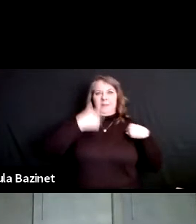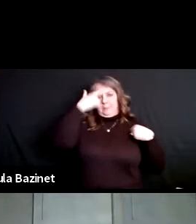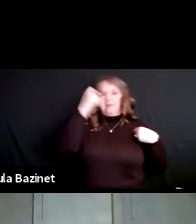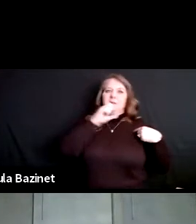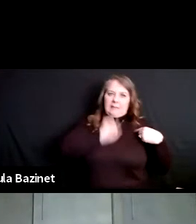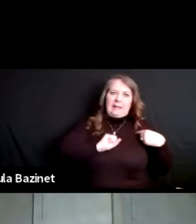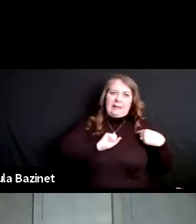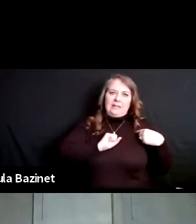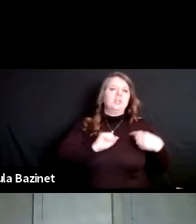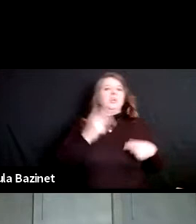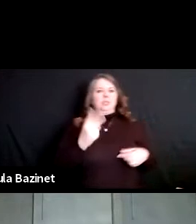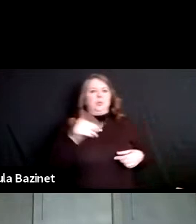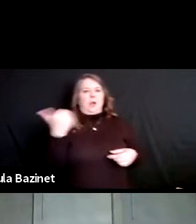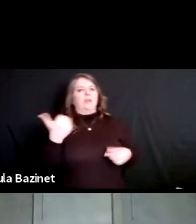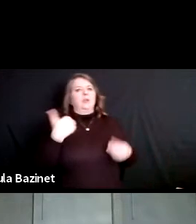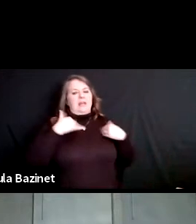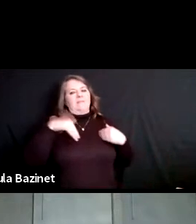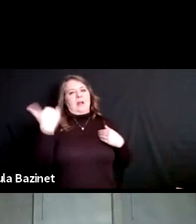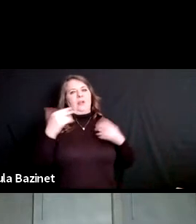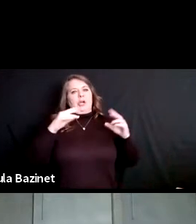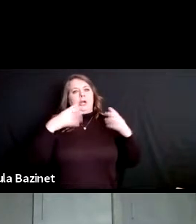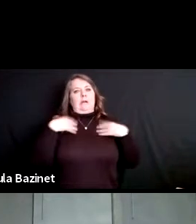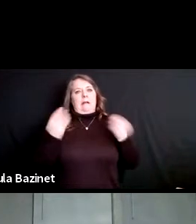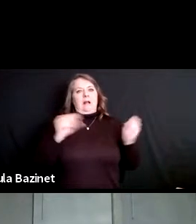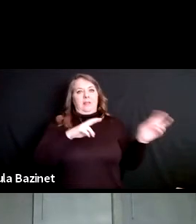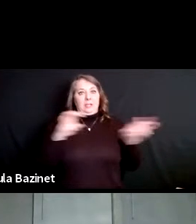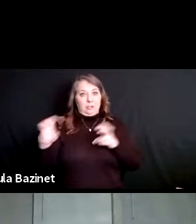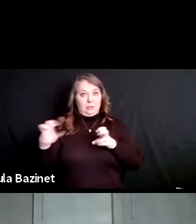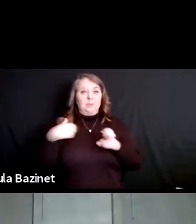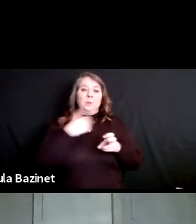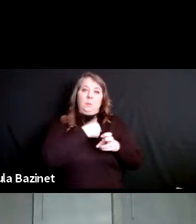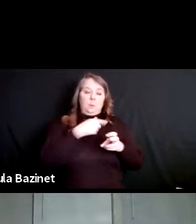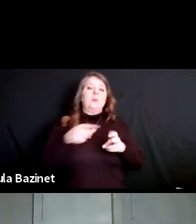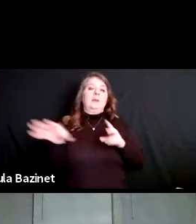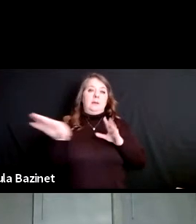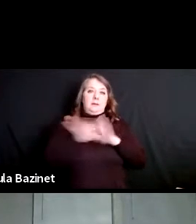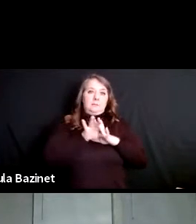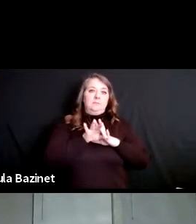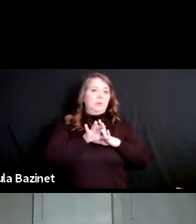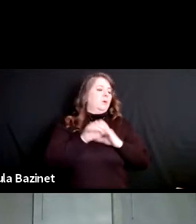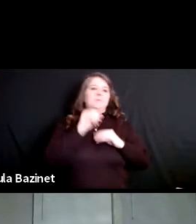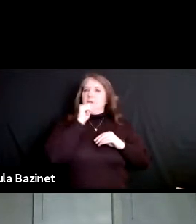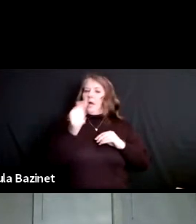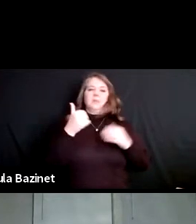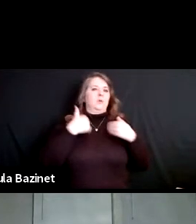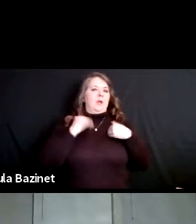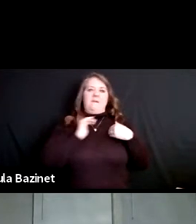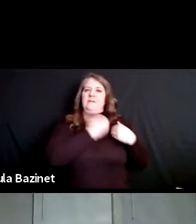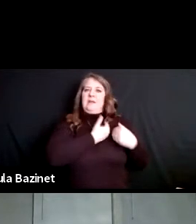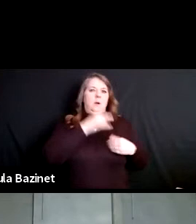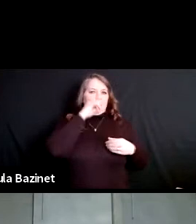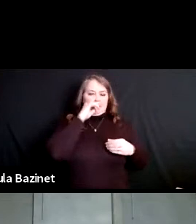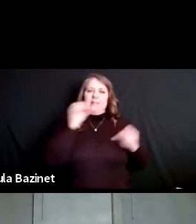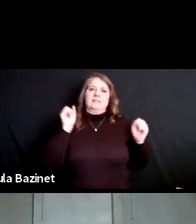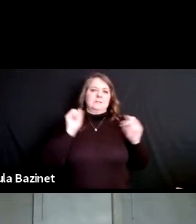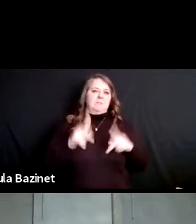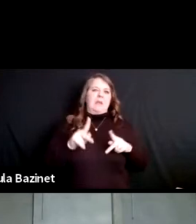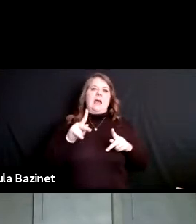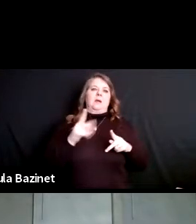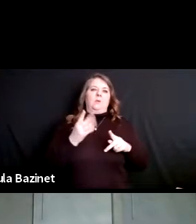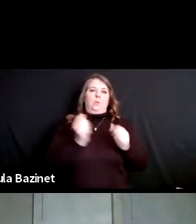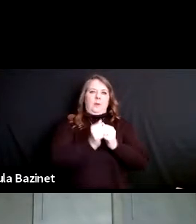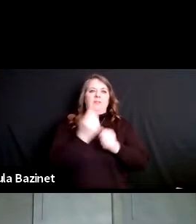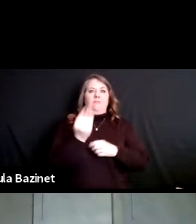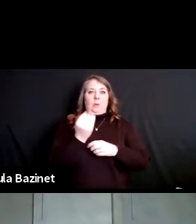others because of underlying health concerns, we opted not to bring our kids back and have 14 in a room.